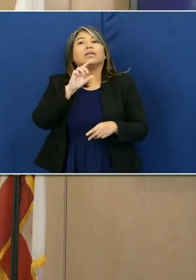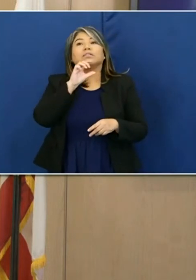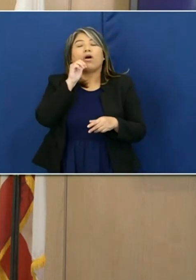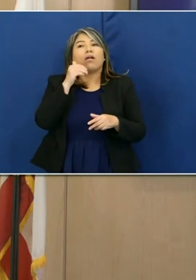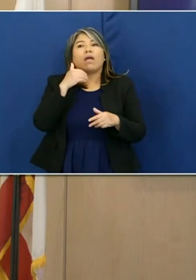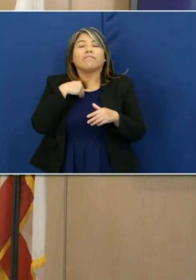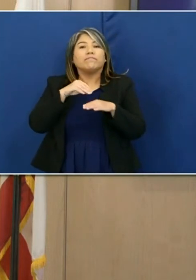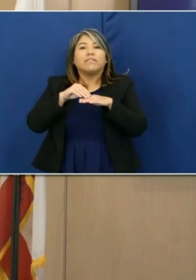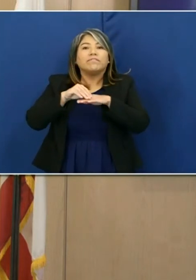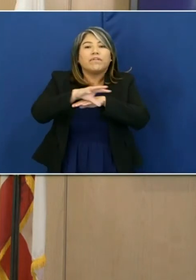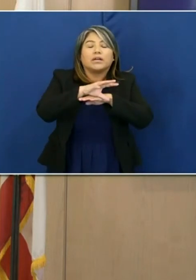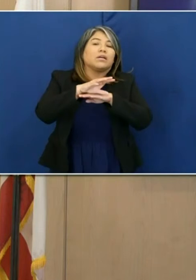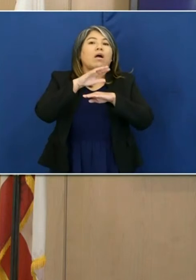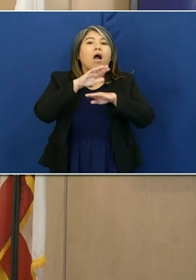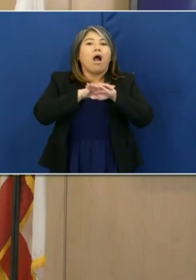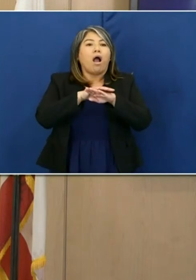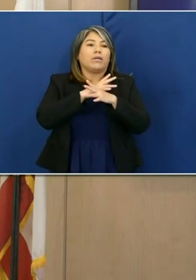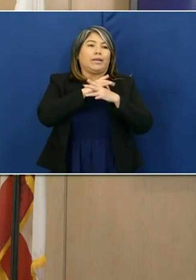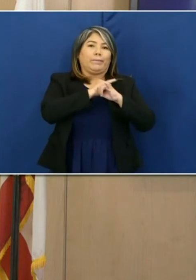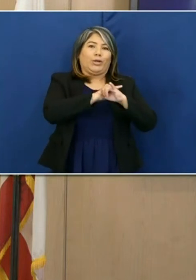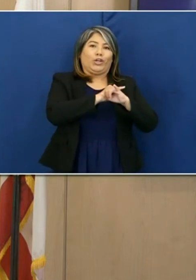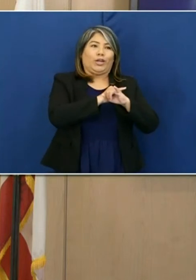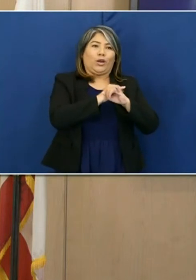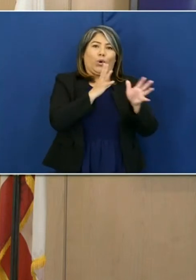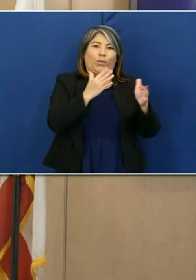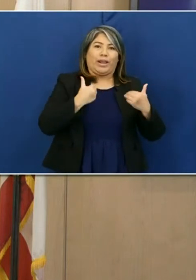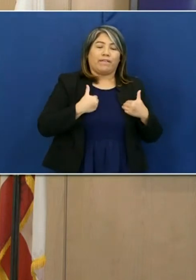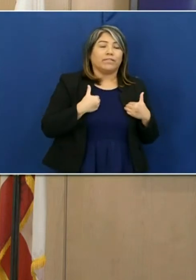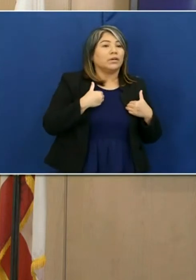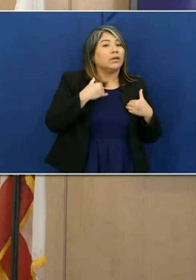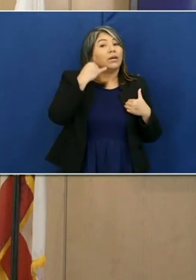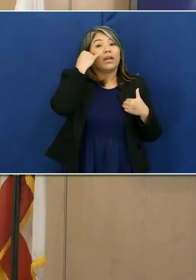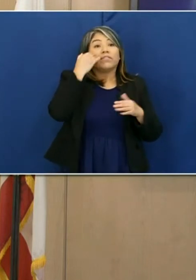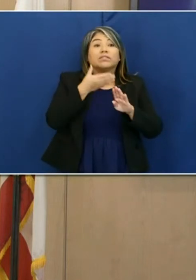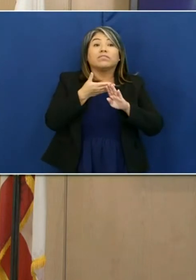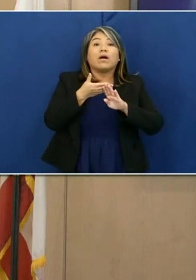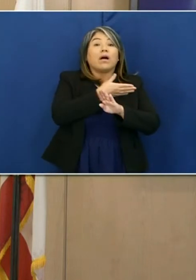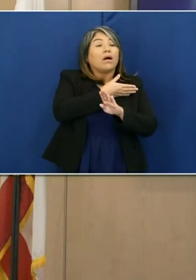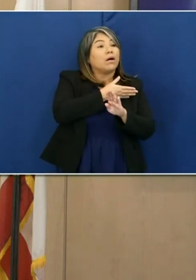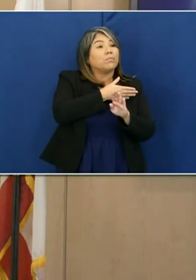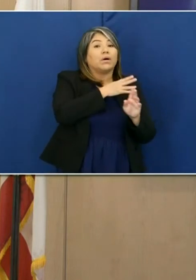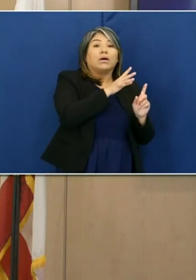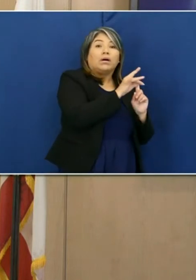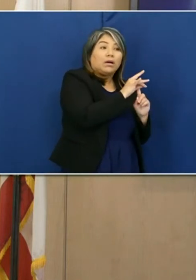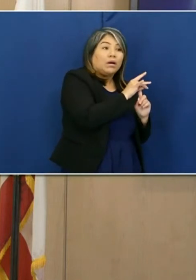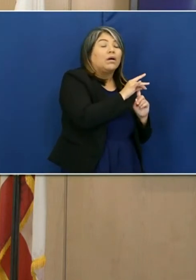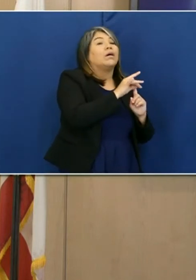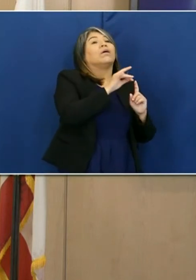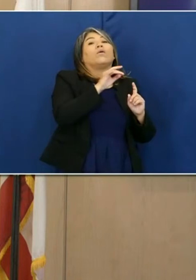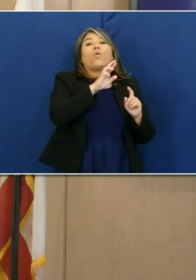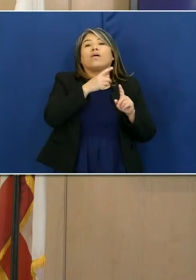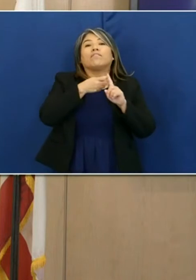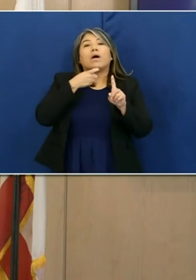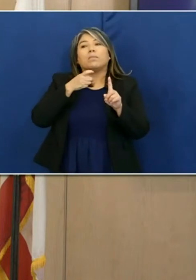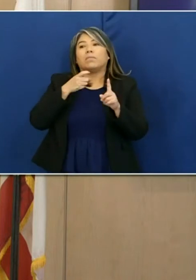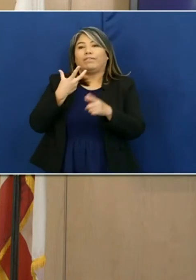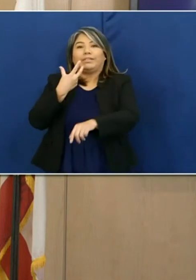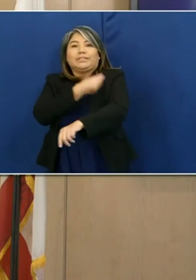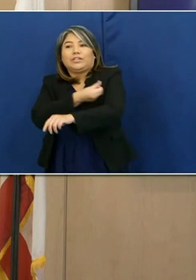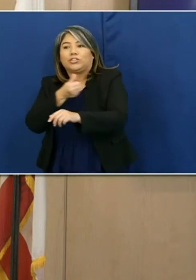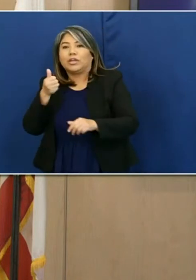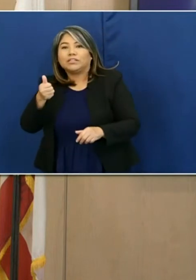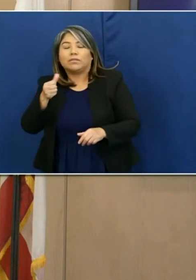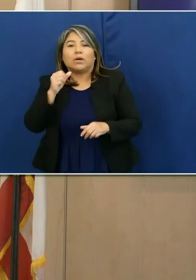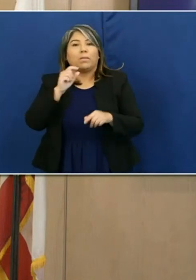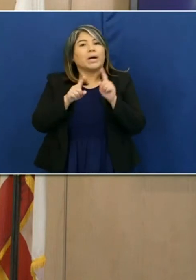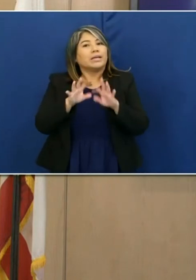pre-existing immunity, whether that being from previous infection or whether that be from the vaccination. But it's really important here that we need to